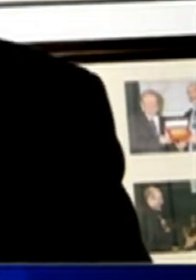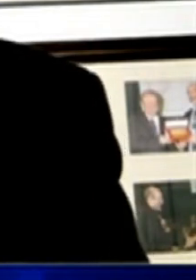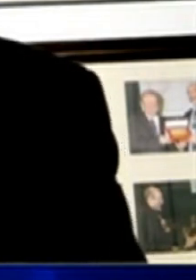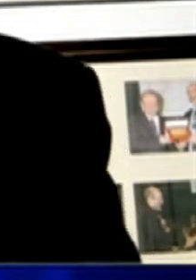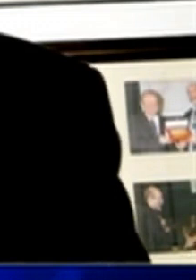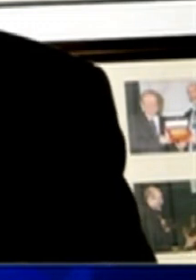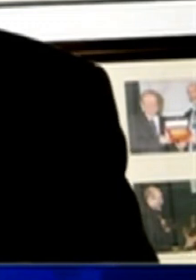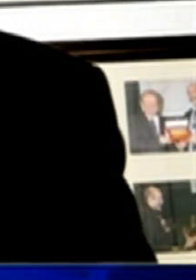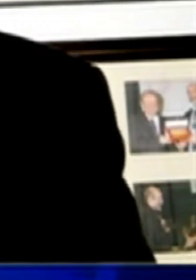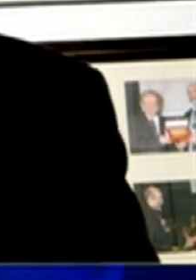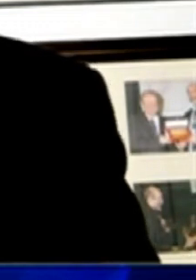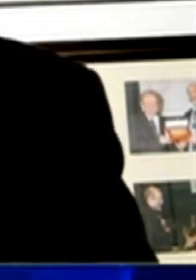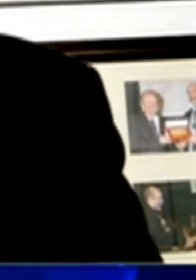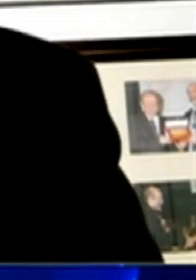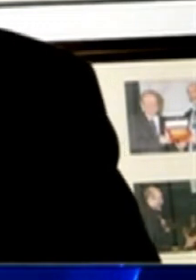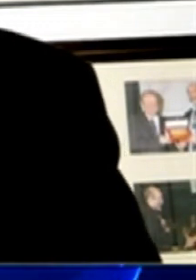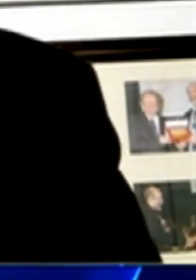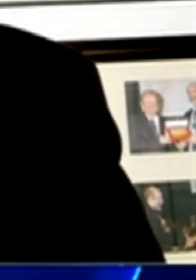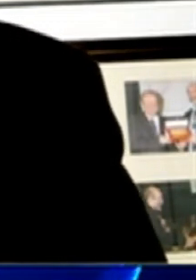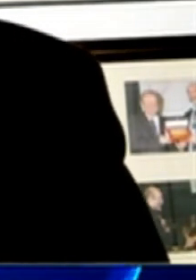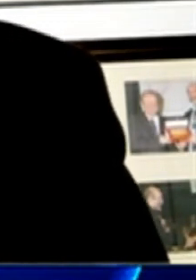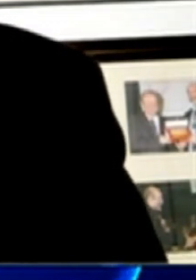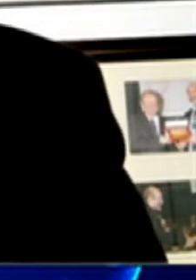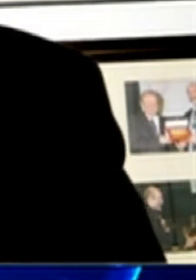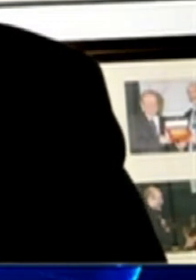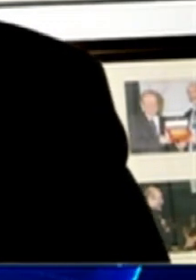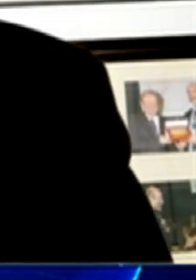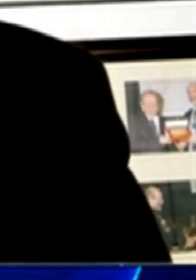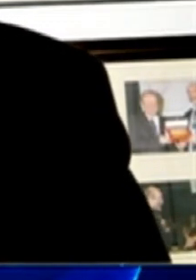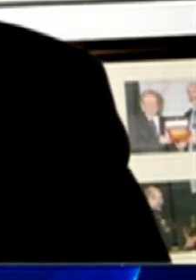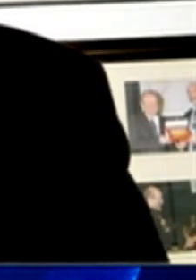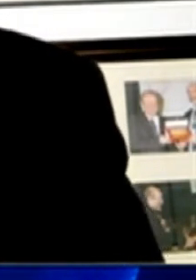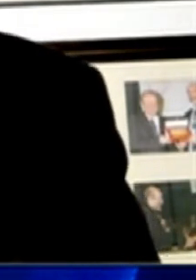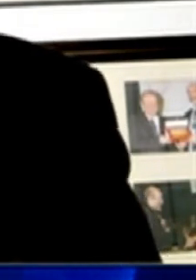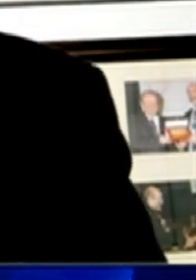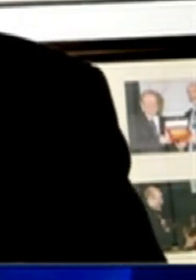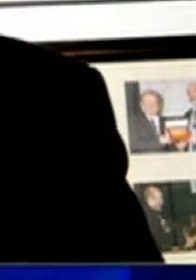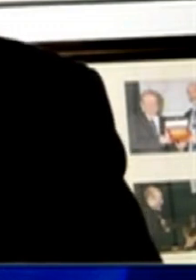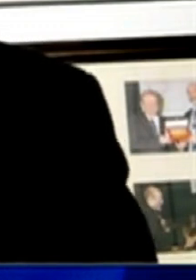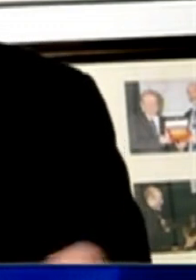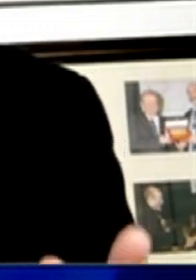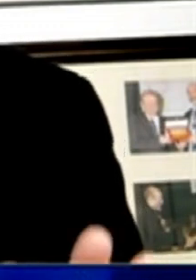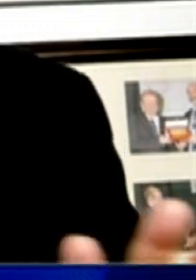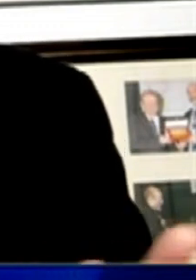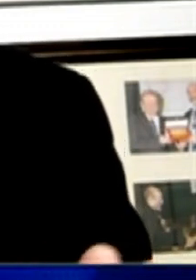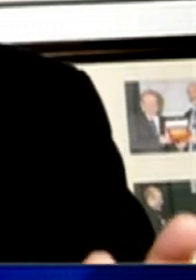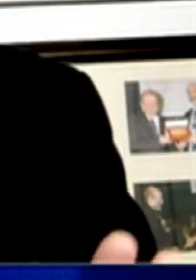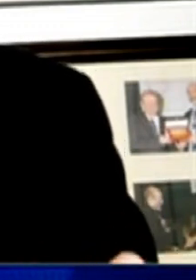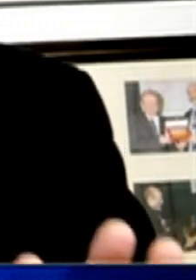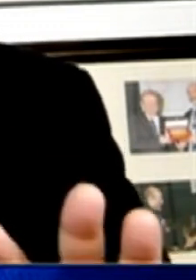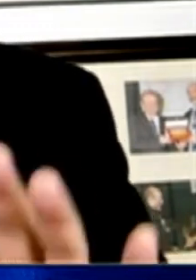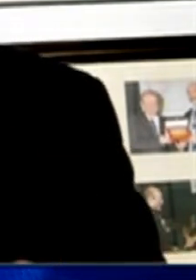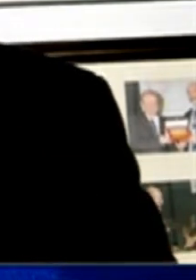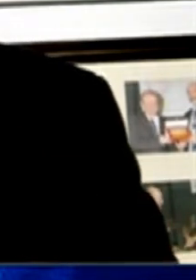are significant breakthrough infections. In other studies, the breakthrough infections have been a very small number. Now, whatever